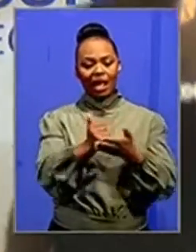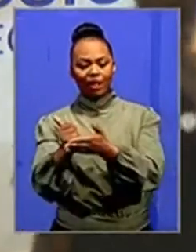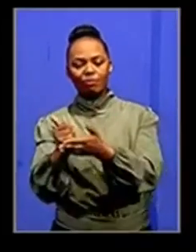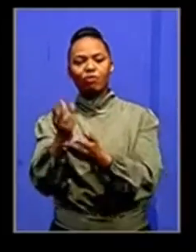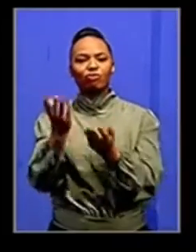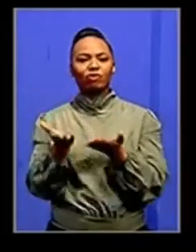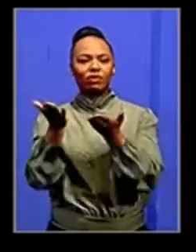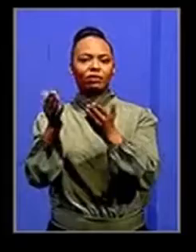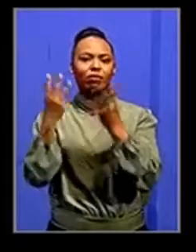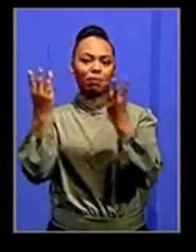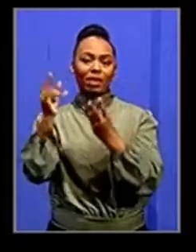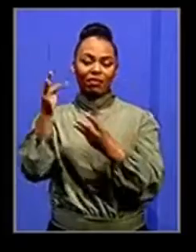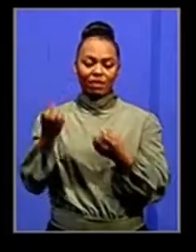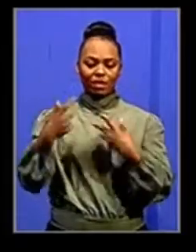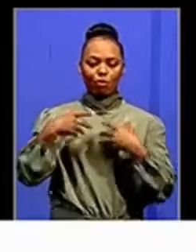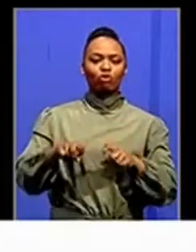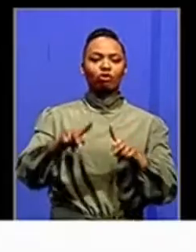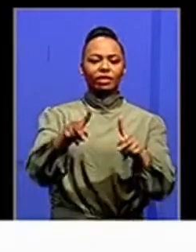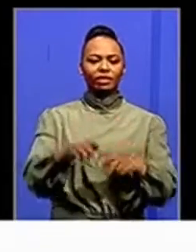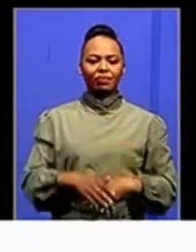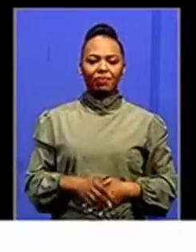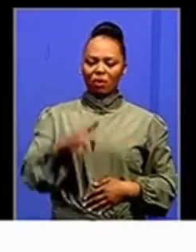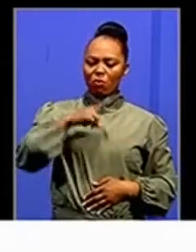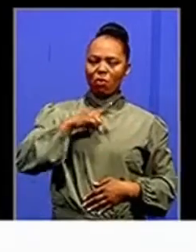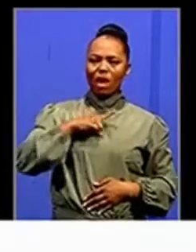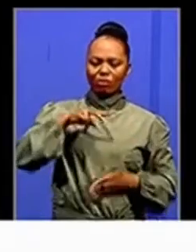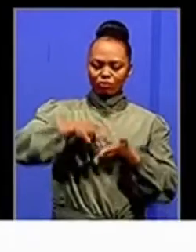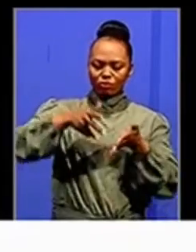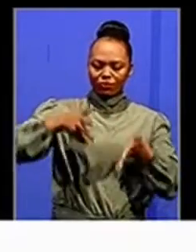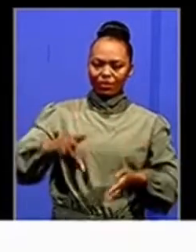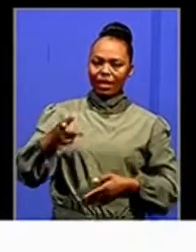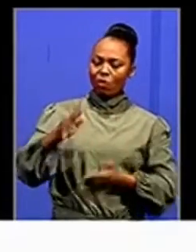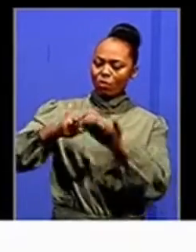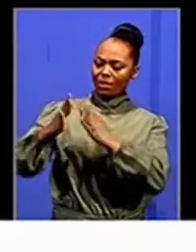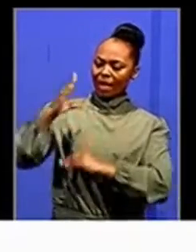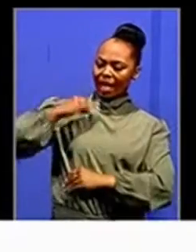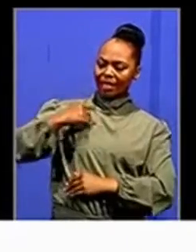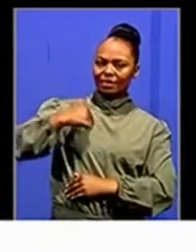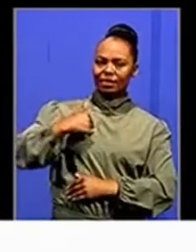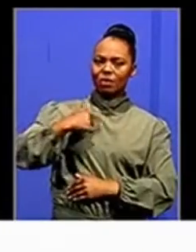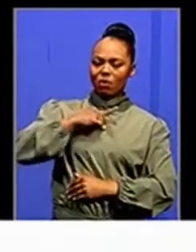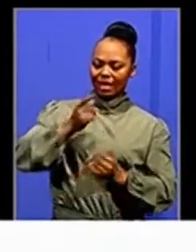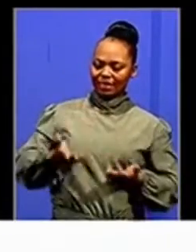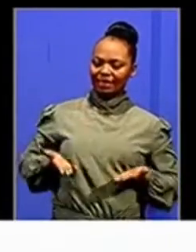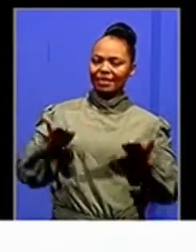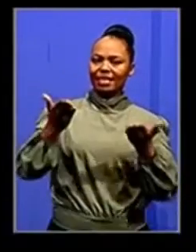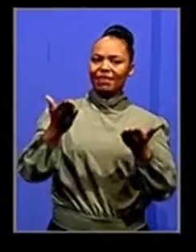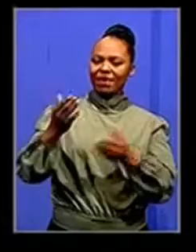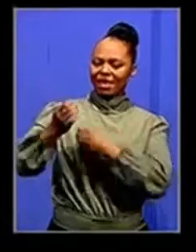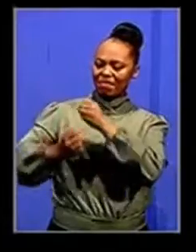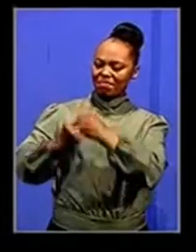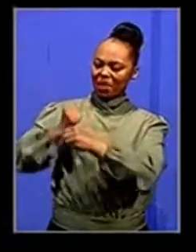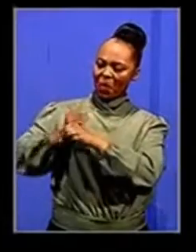monyetla. Why am I standing? I've been asked by the community that I've been serving my whole adult life